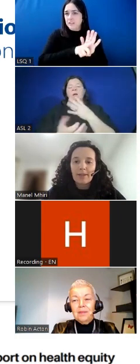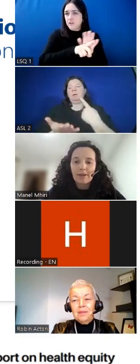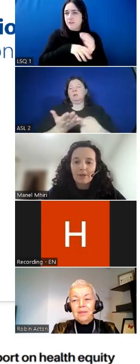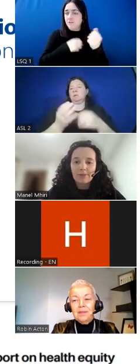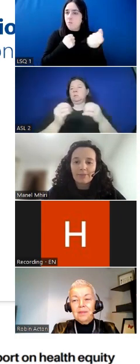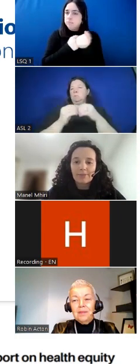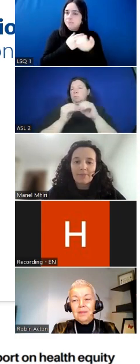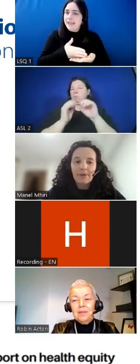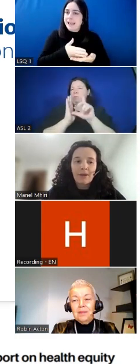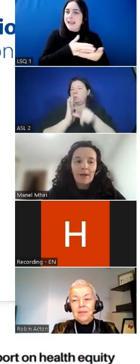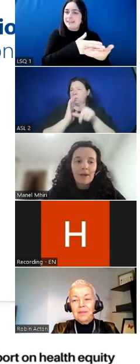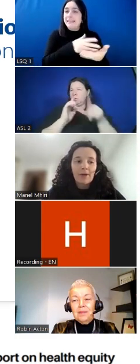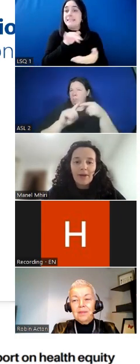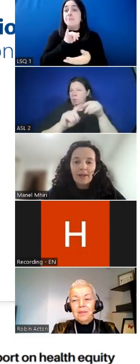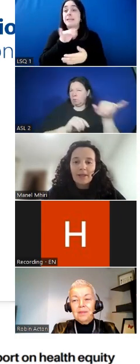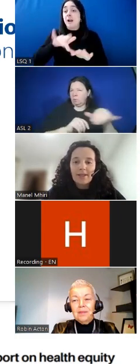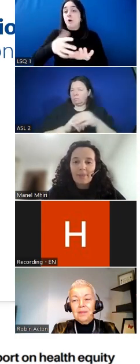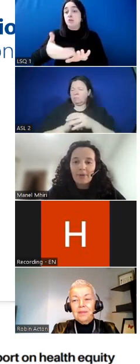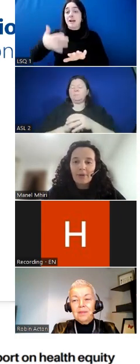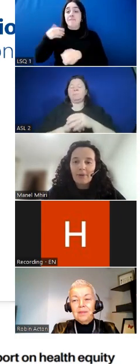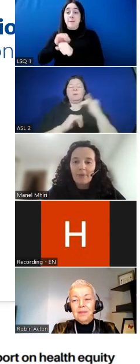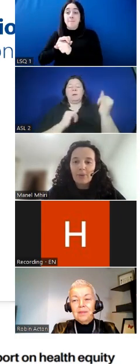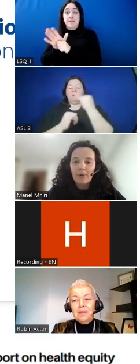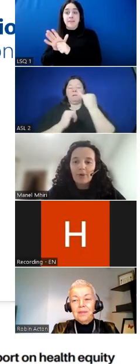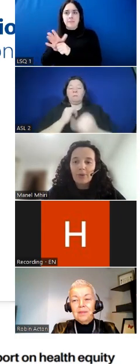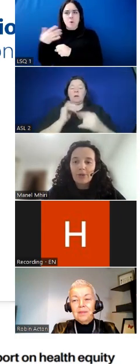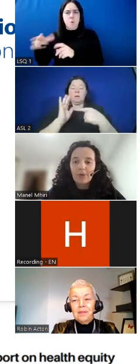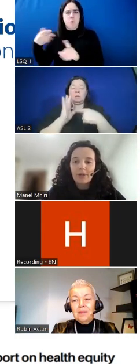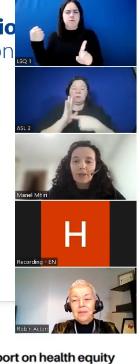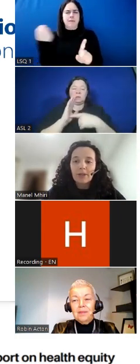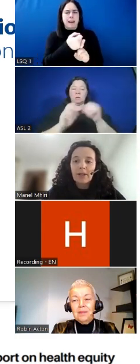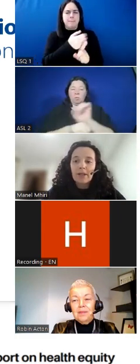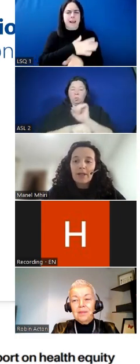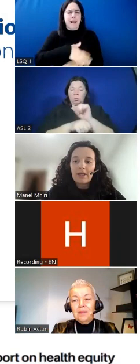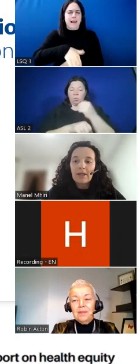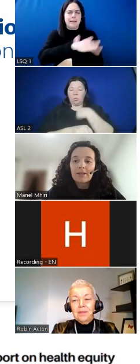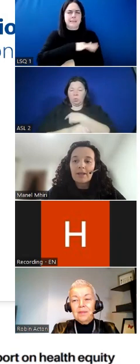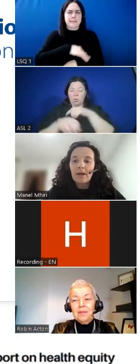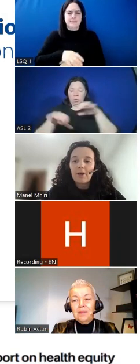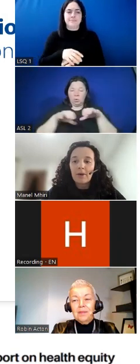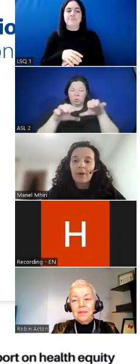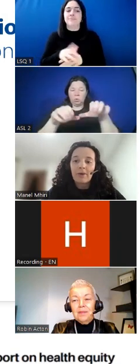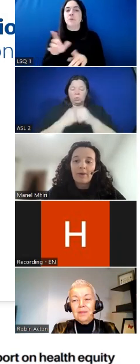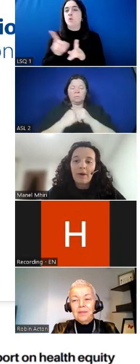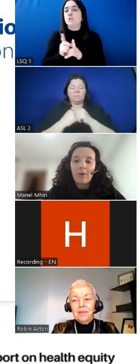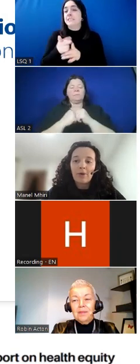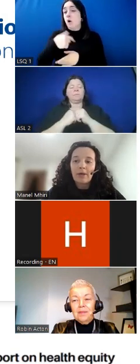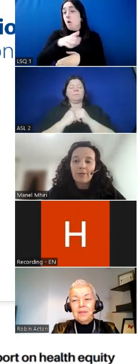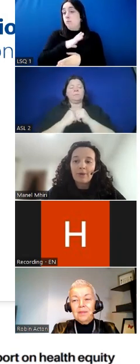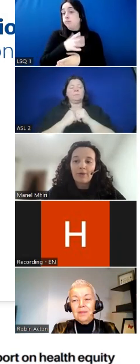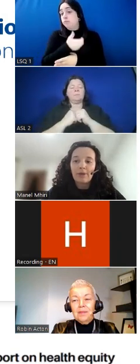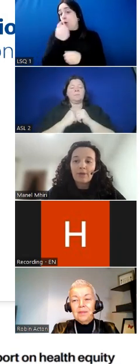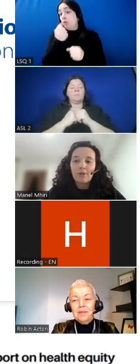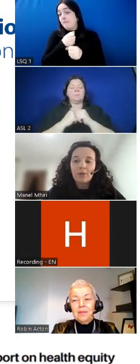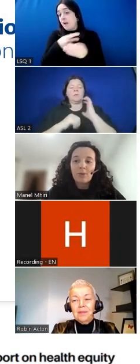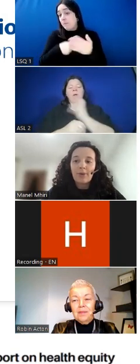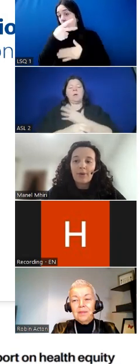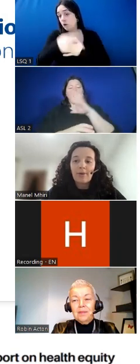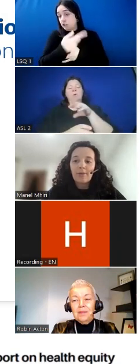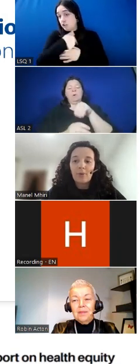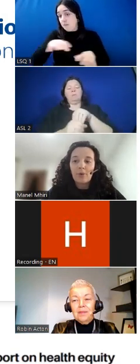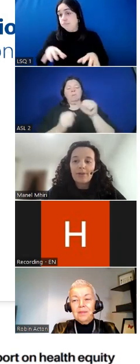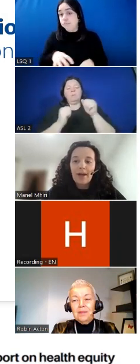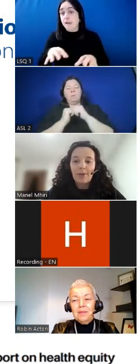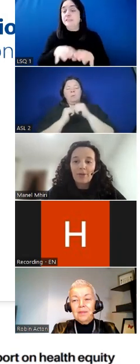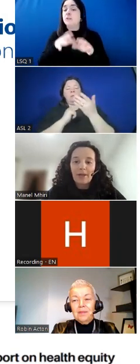about this later. A final example of the work we're doing is our involvement with